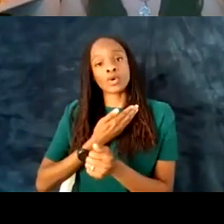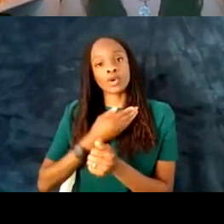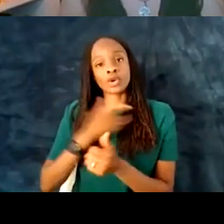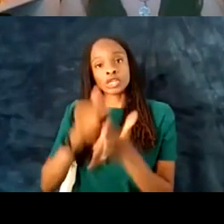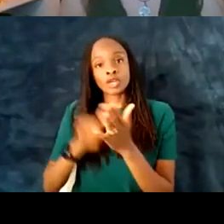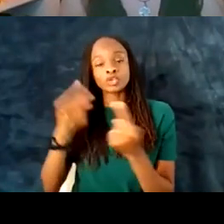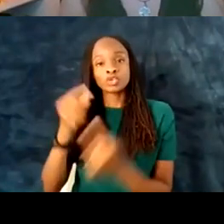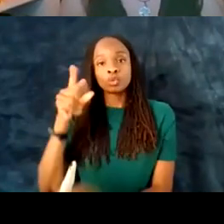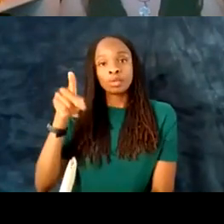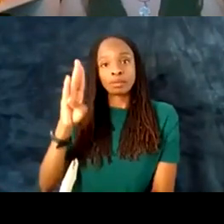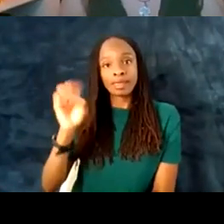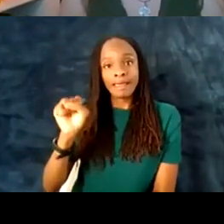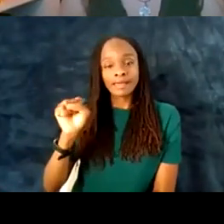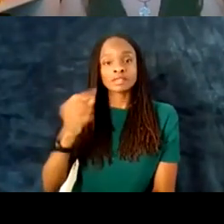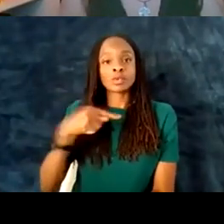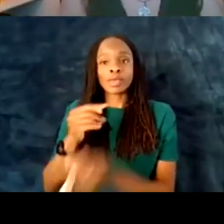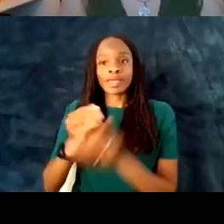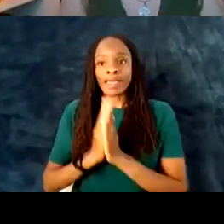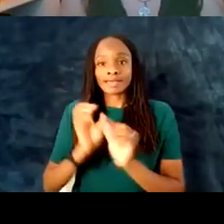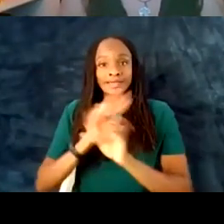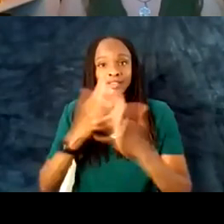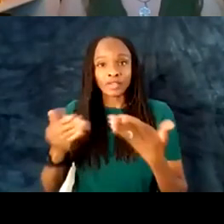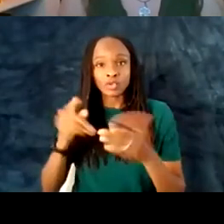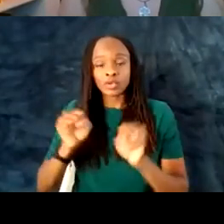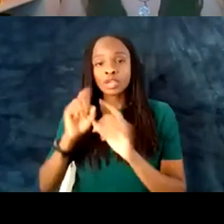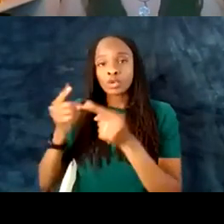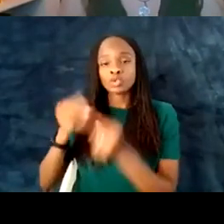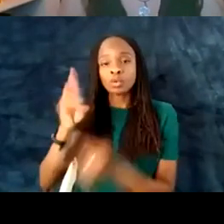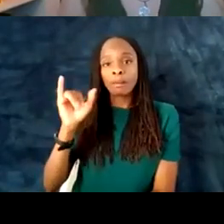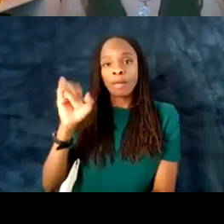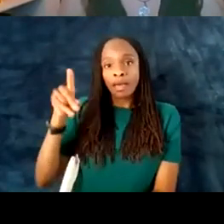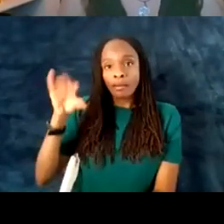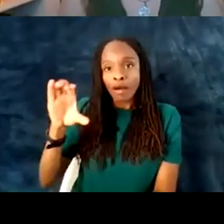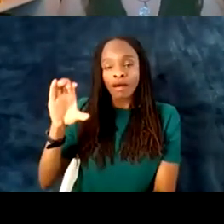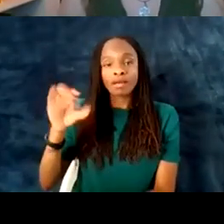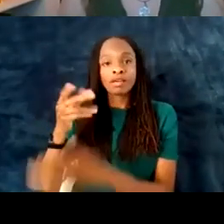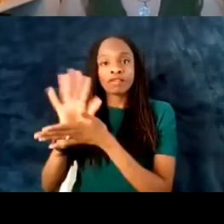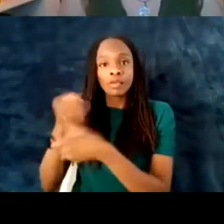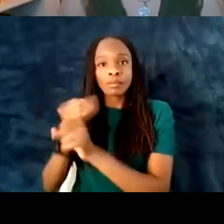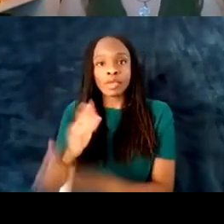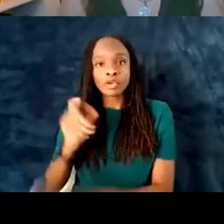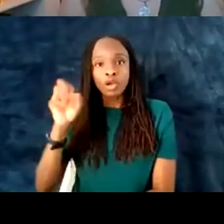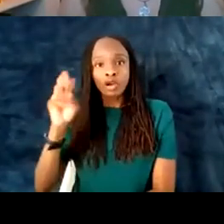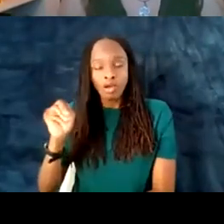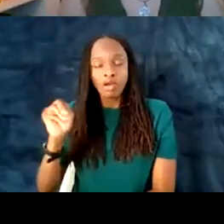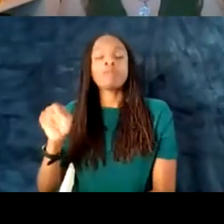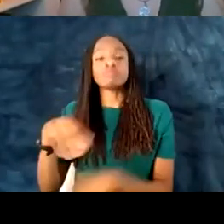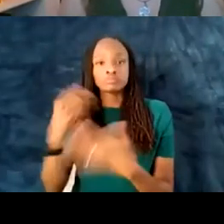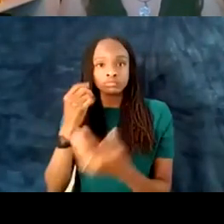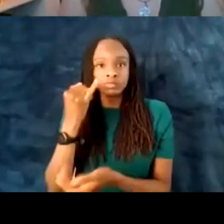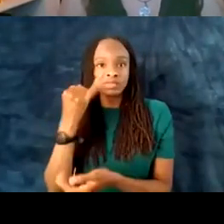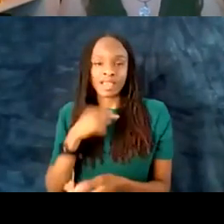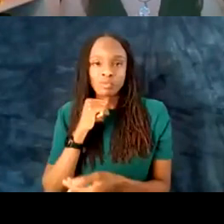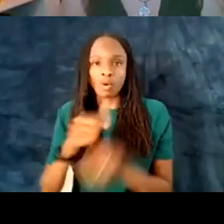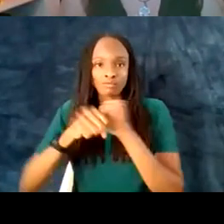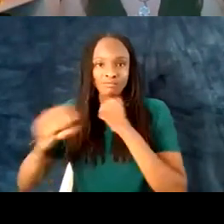very clear things. You can go to BIPOCmakers.com to see our four questions. They were data questions. I won't take the time now. We